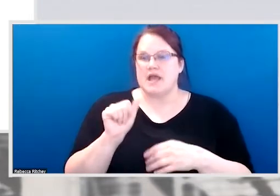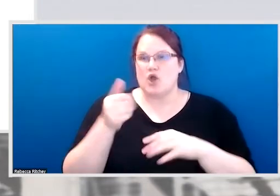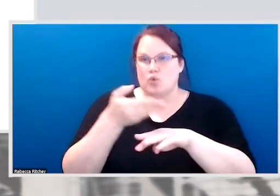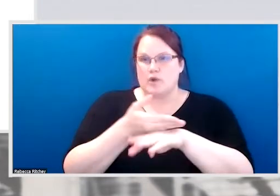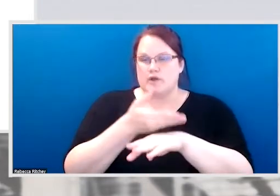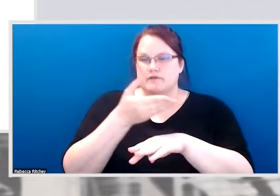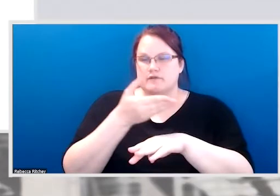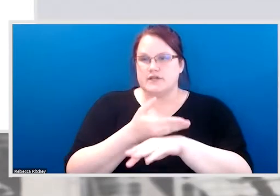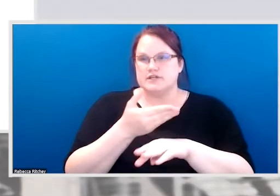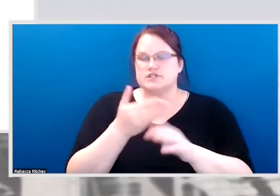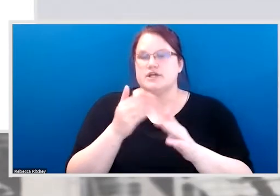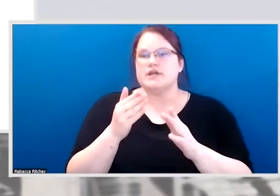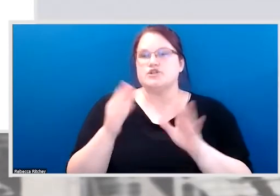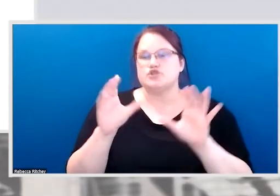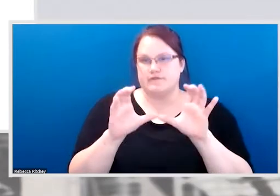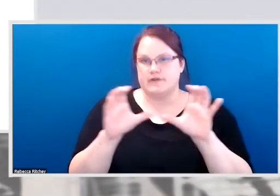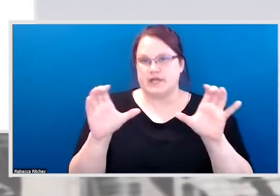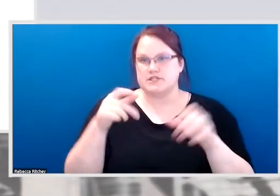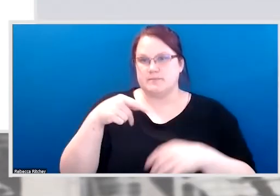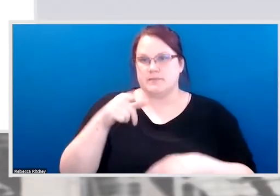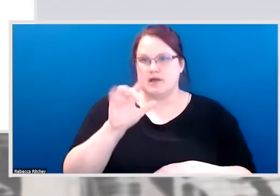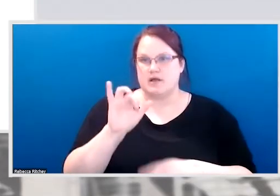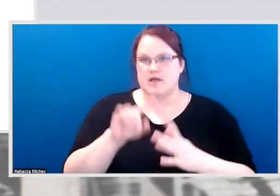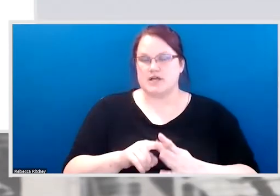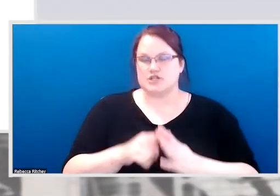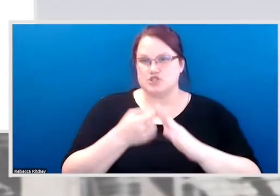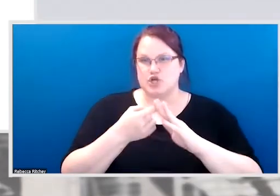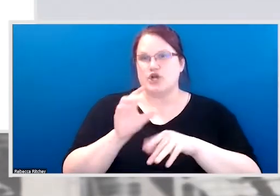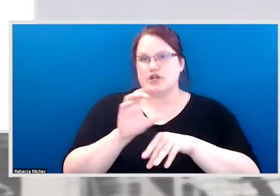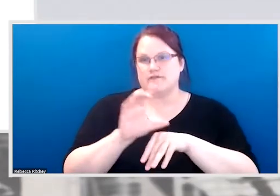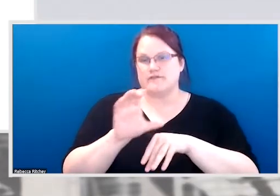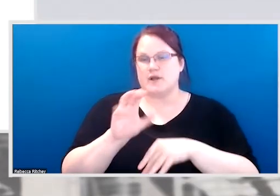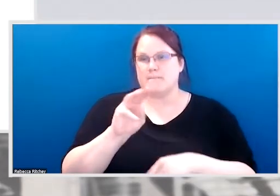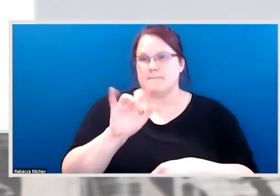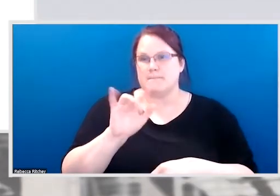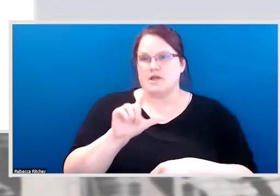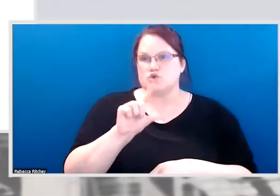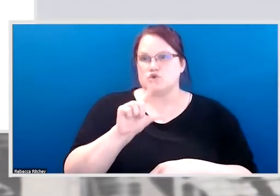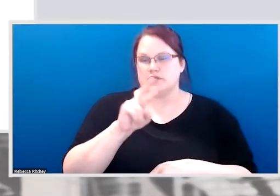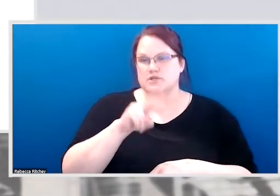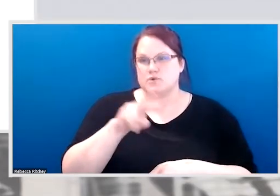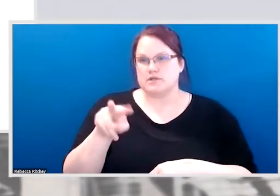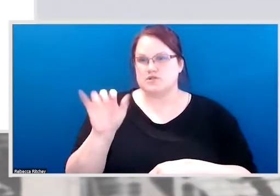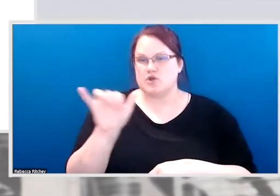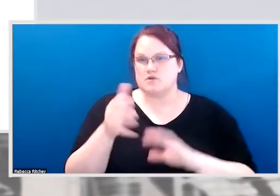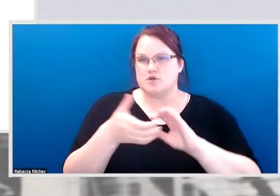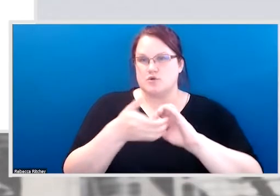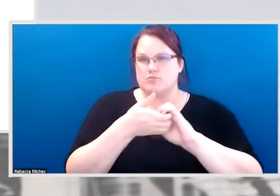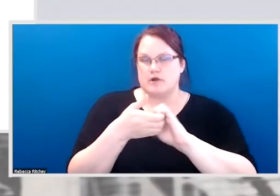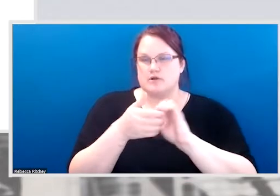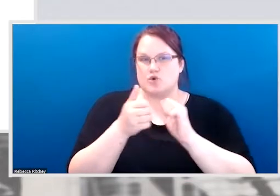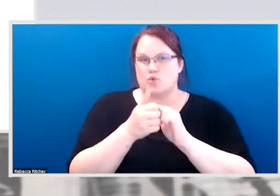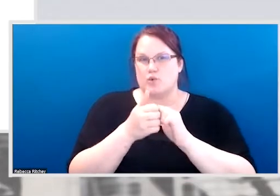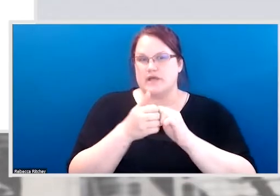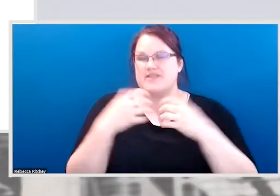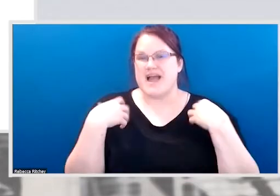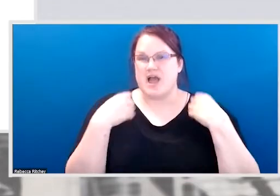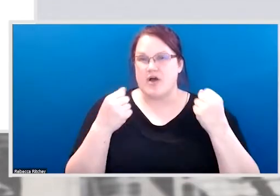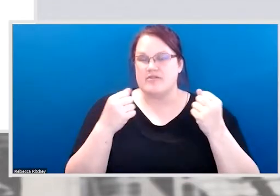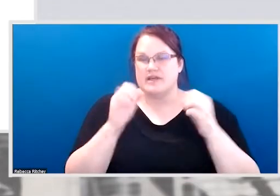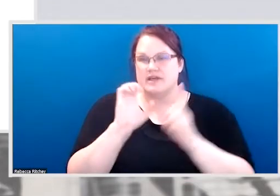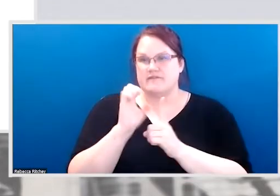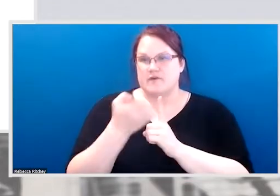and painting certification, which PLI began enforcing this May 2022. We also partnered with Women for a Healthy Environment,